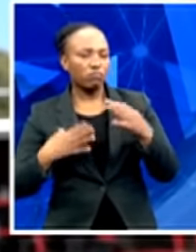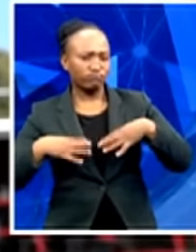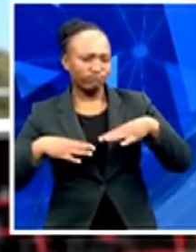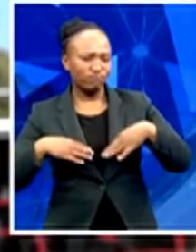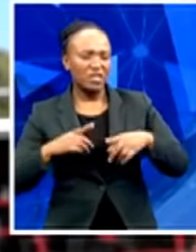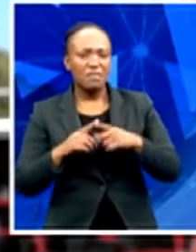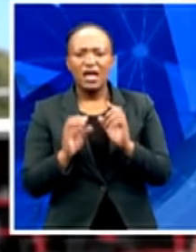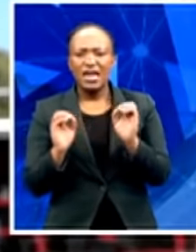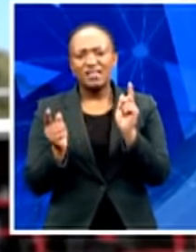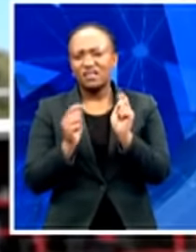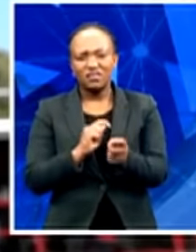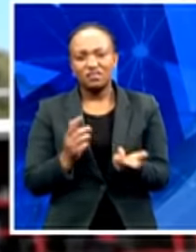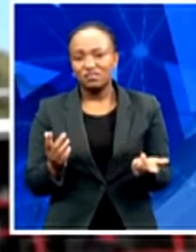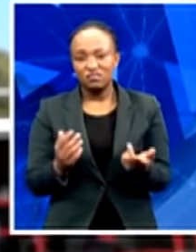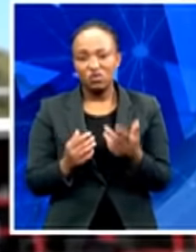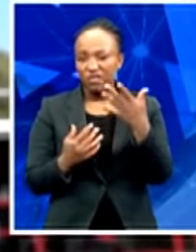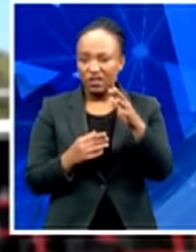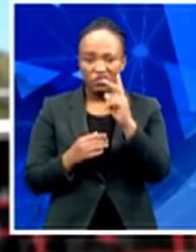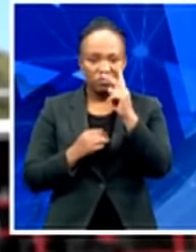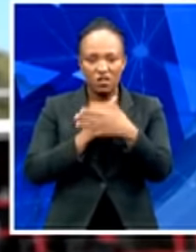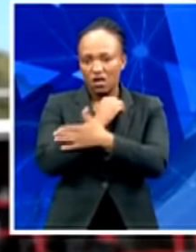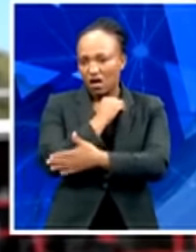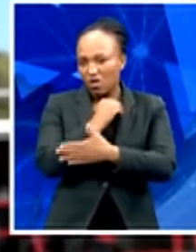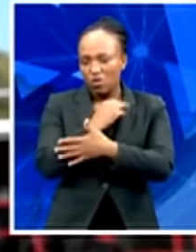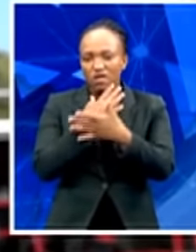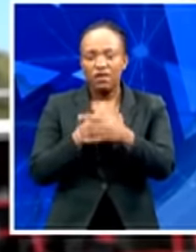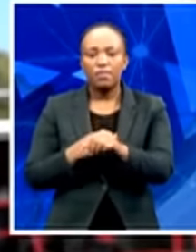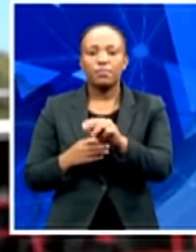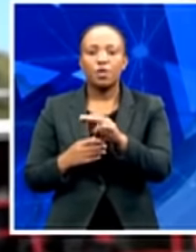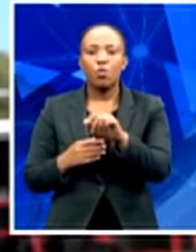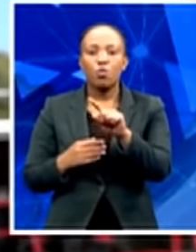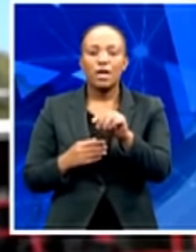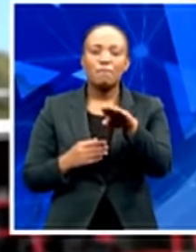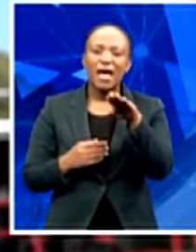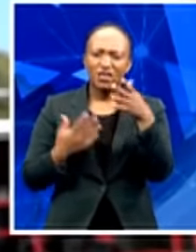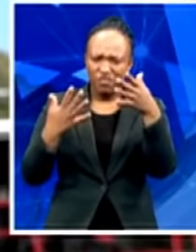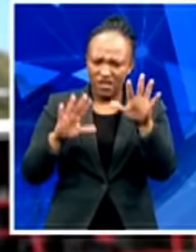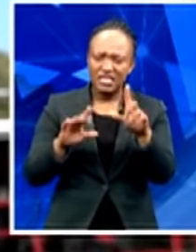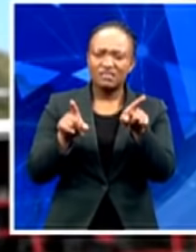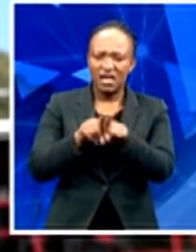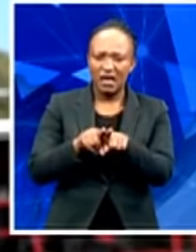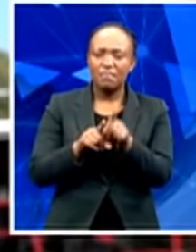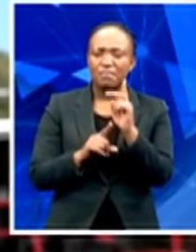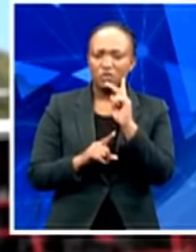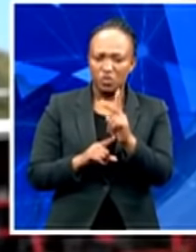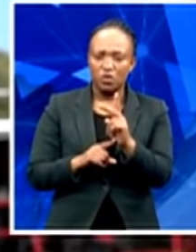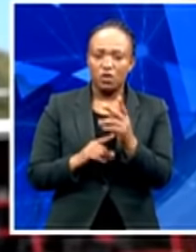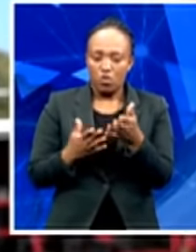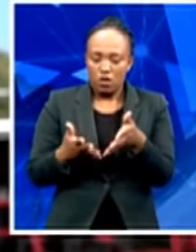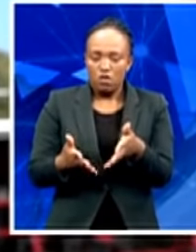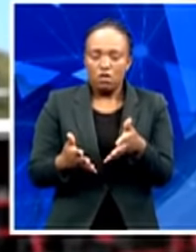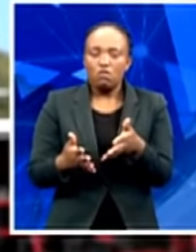saw what happened in Witbank, all over the country. So we are here to stand our ground, to say it's